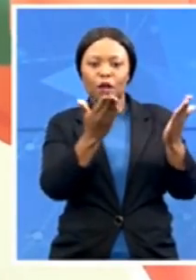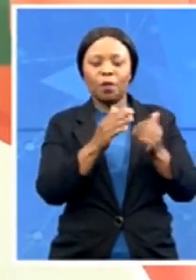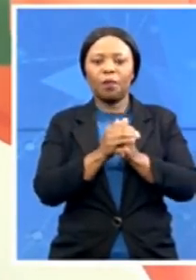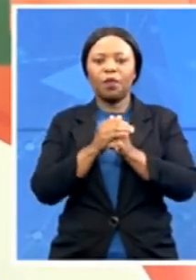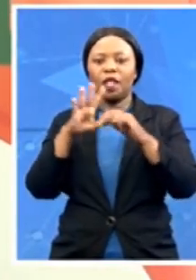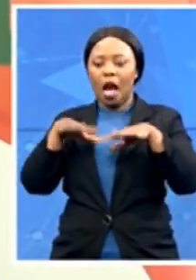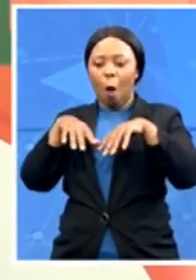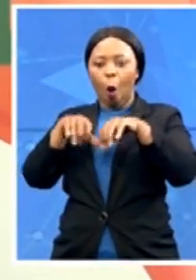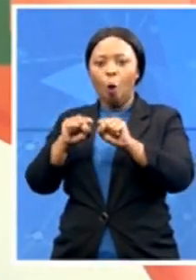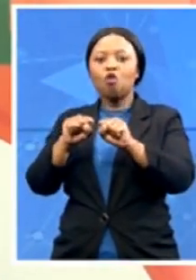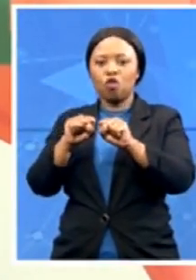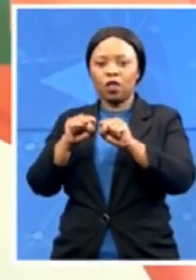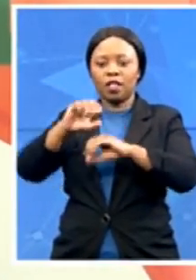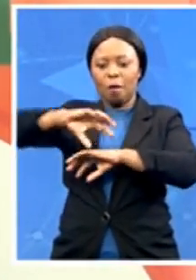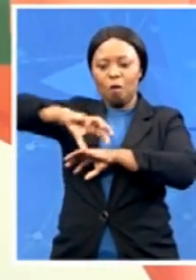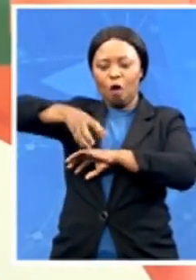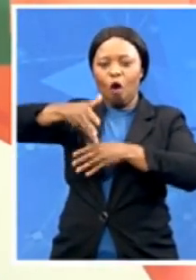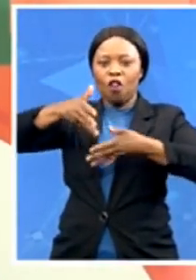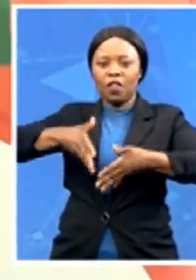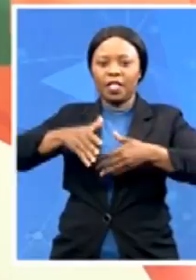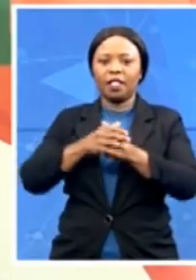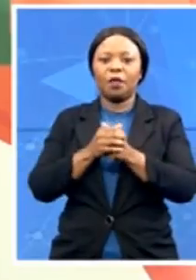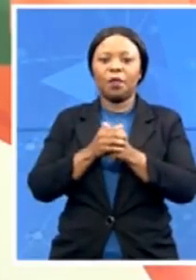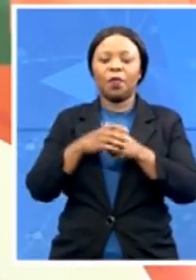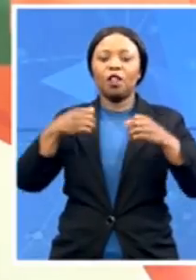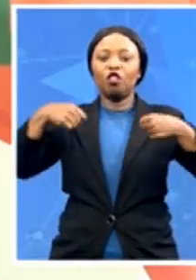province, the chairperson of the UDM in the